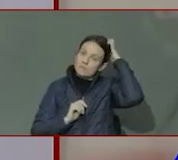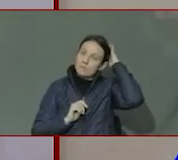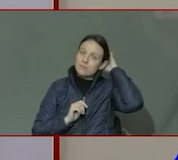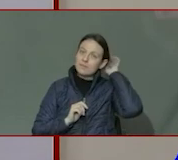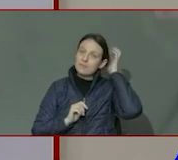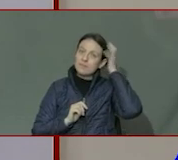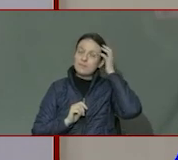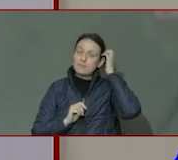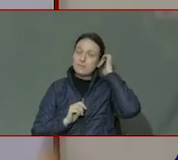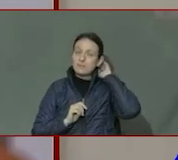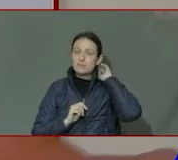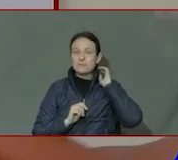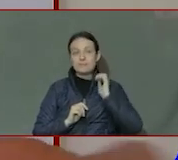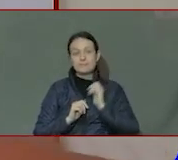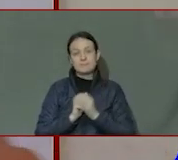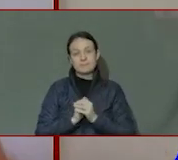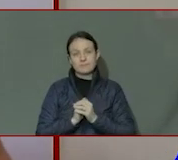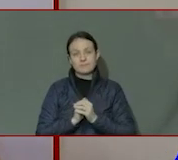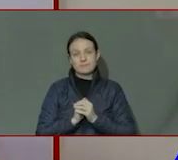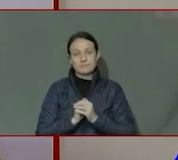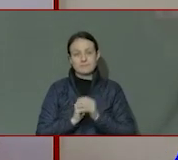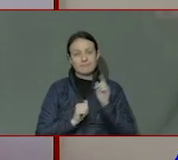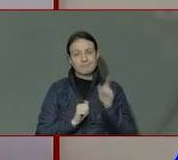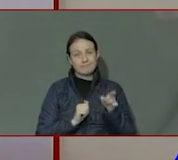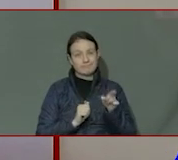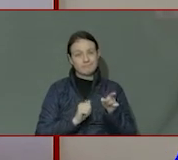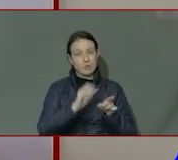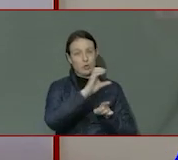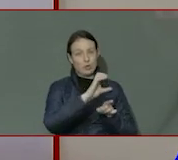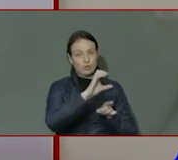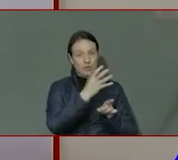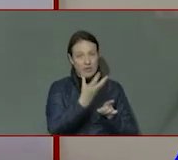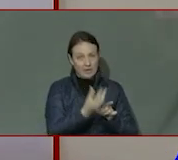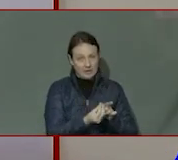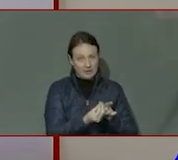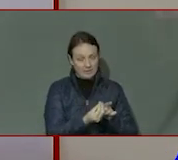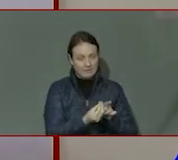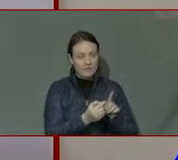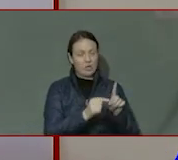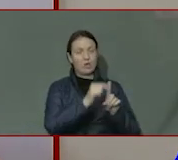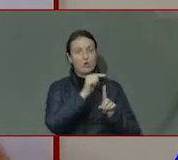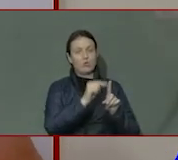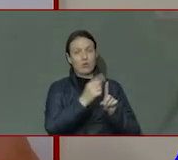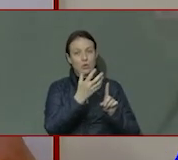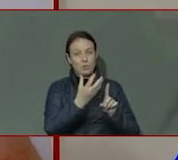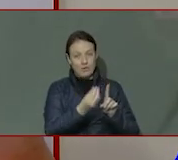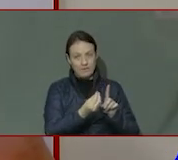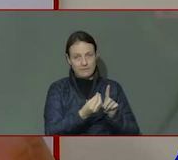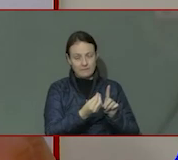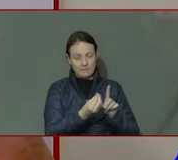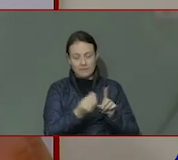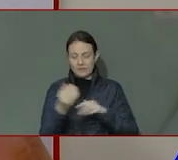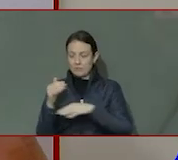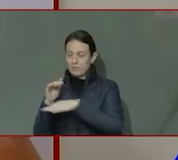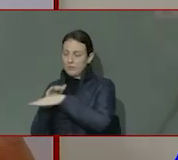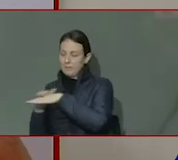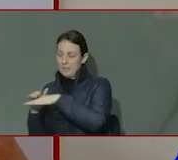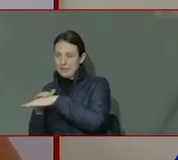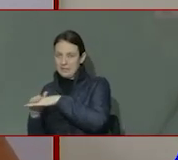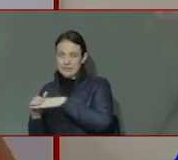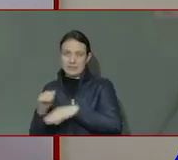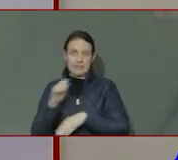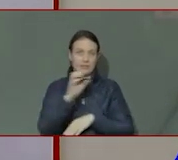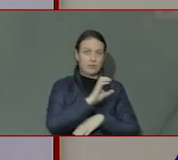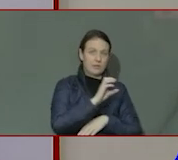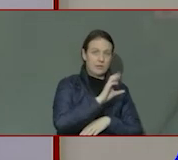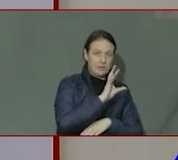is I have the concentration and the volume for the base, and I have the concentration for the